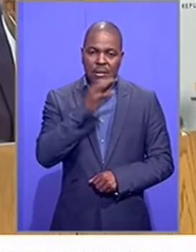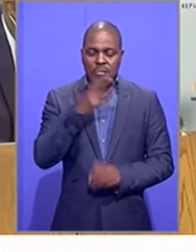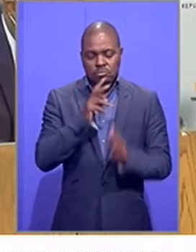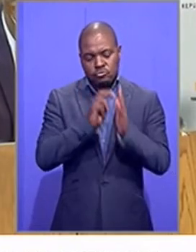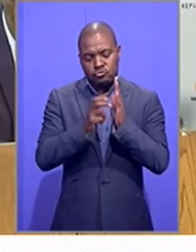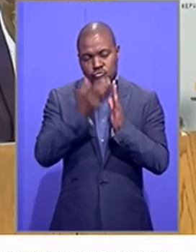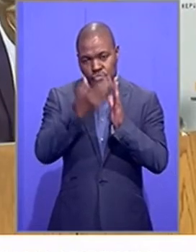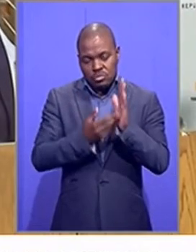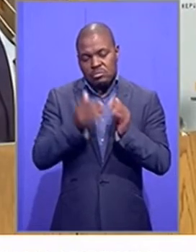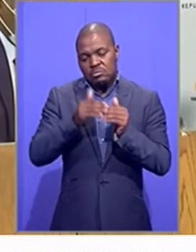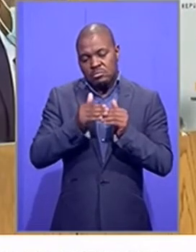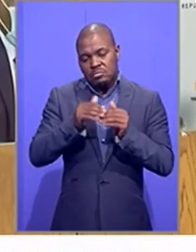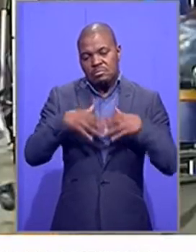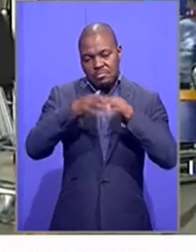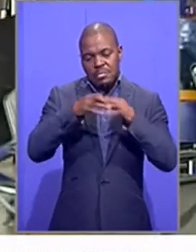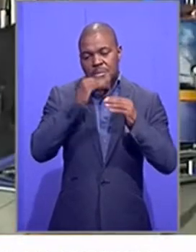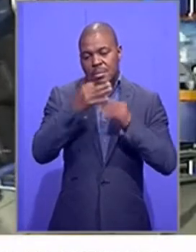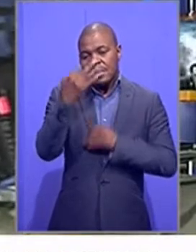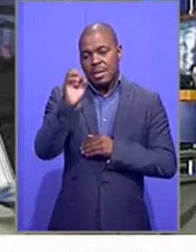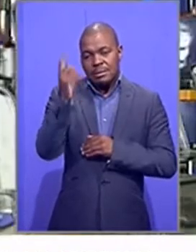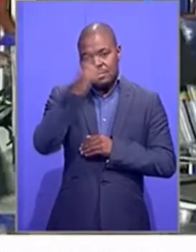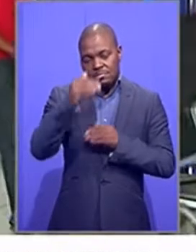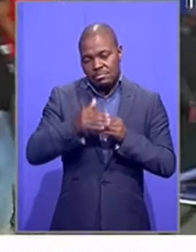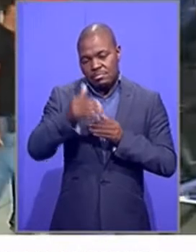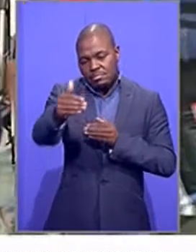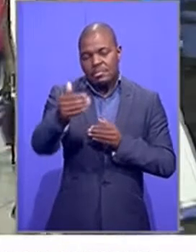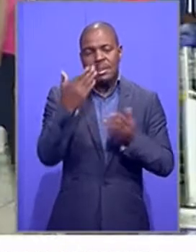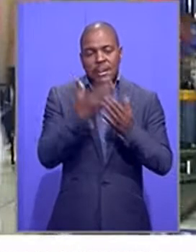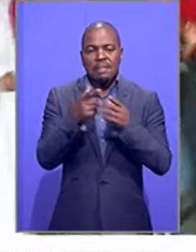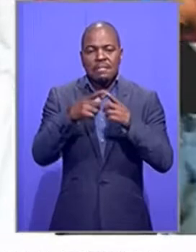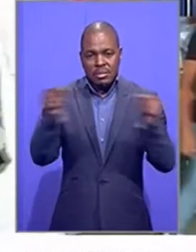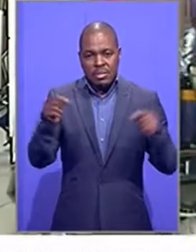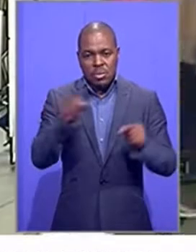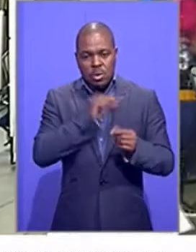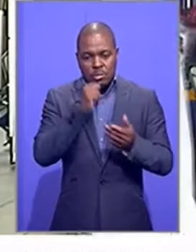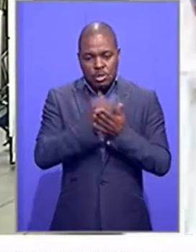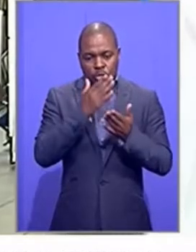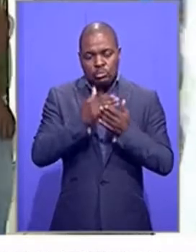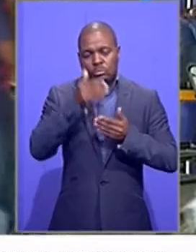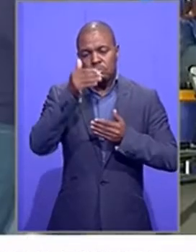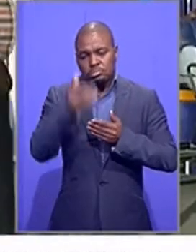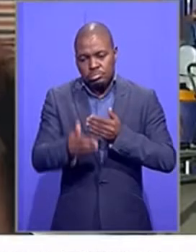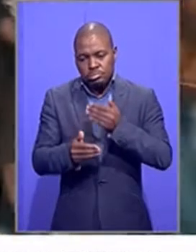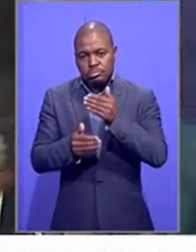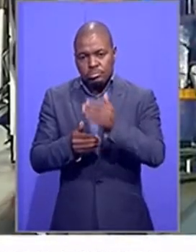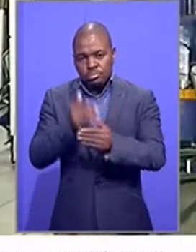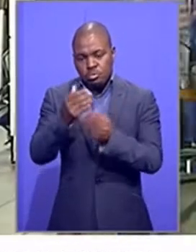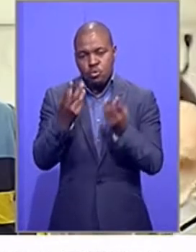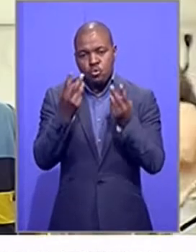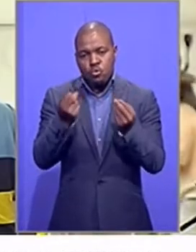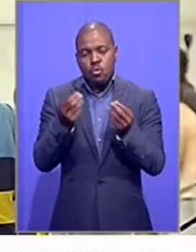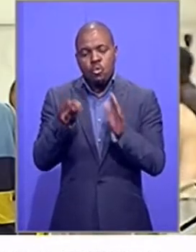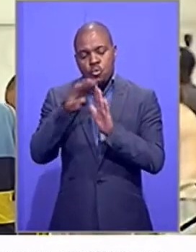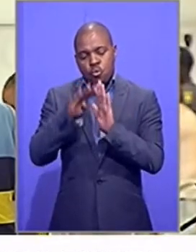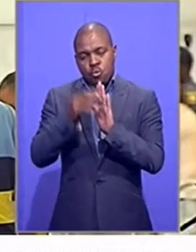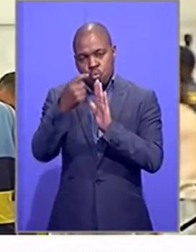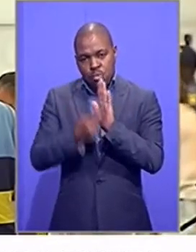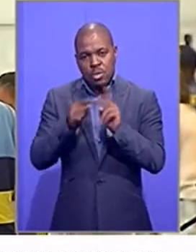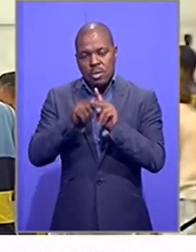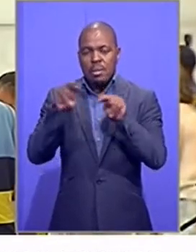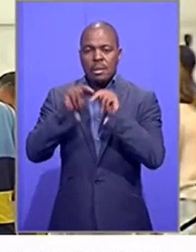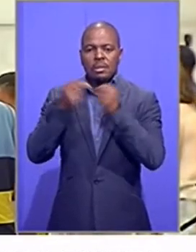mo malatsing a le 13 go netefatsa fa go nna le neeletsano e siameng ya melawana e mentšhwa e ka fa tlase ga